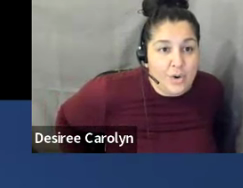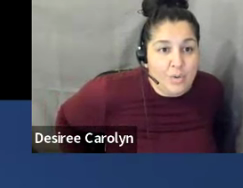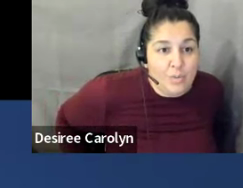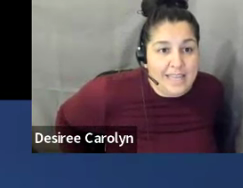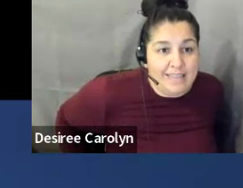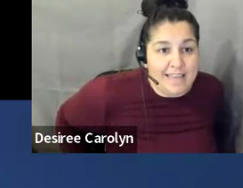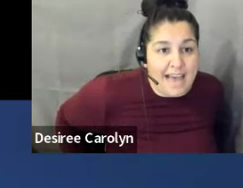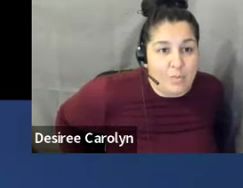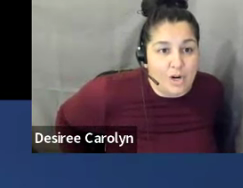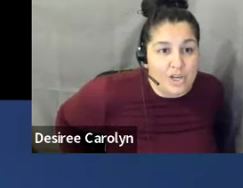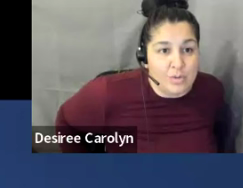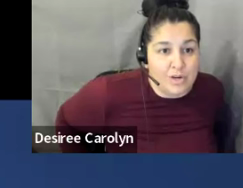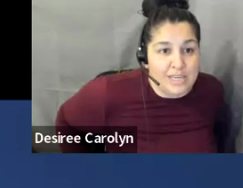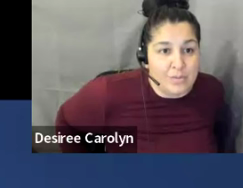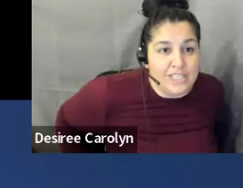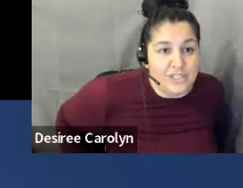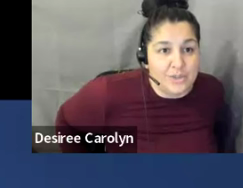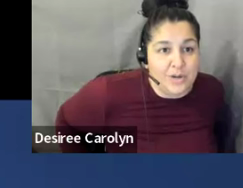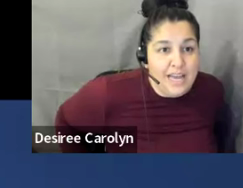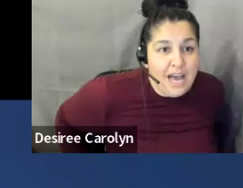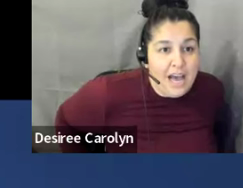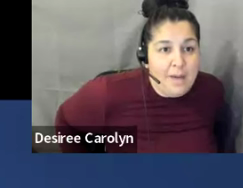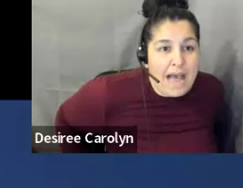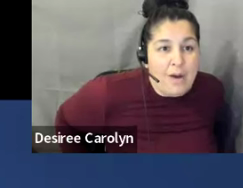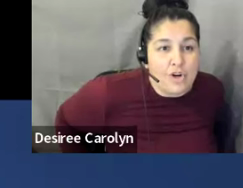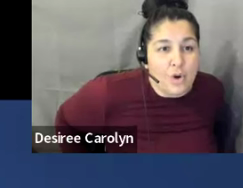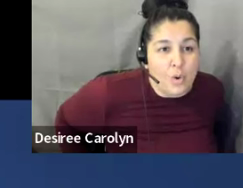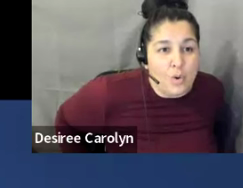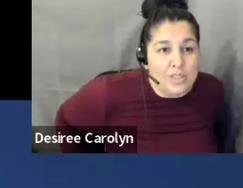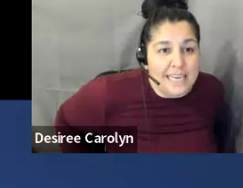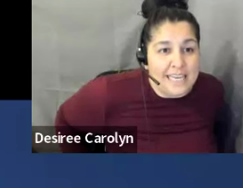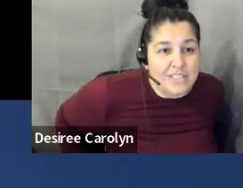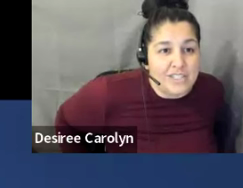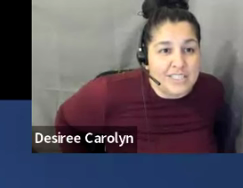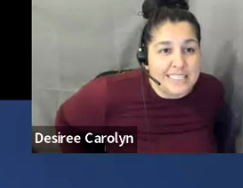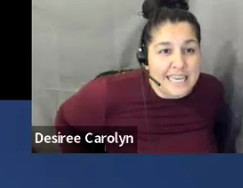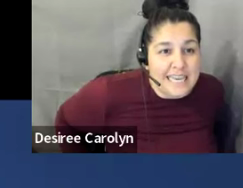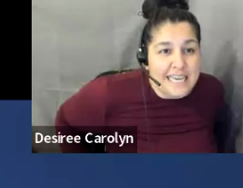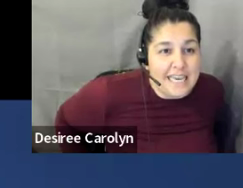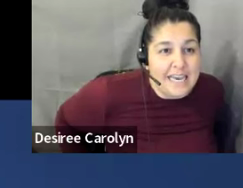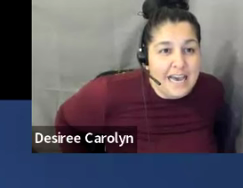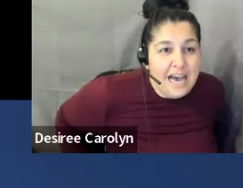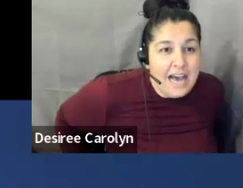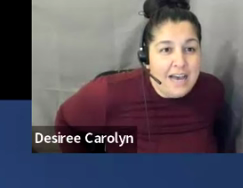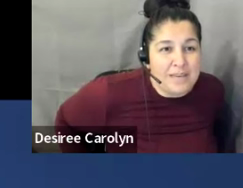So with that work, the work that we do, our goal is to see